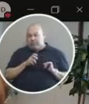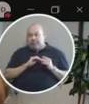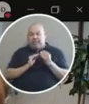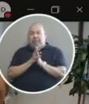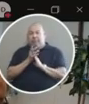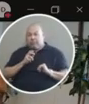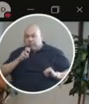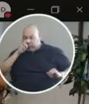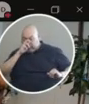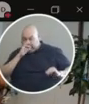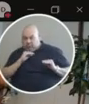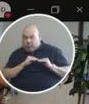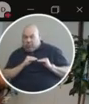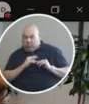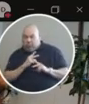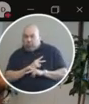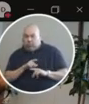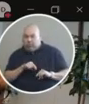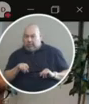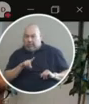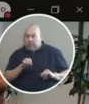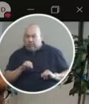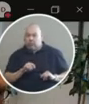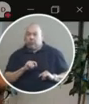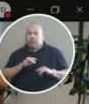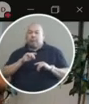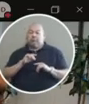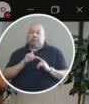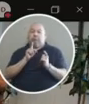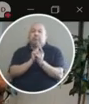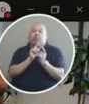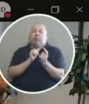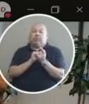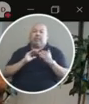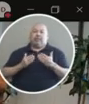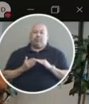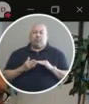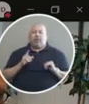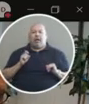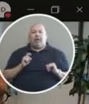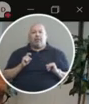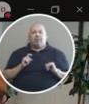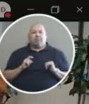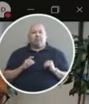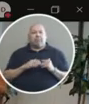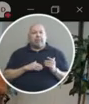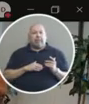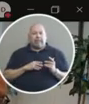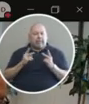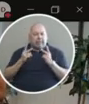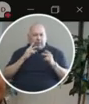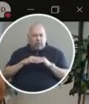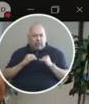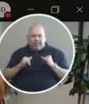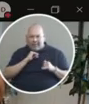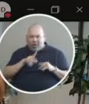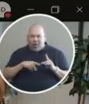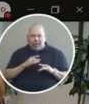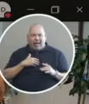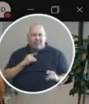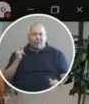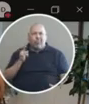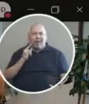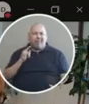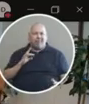coming soon. If they do meet with the community, it would have to be virtually, and not all residents have